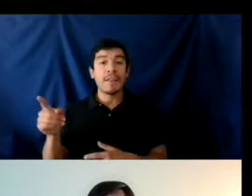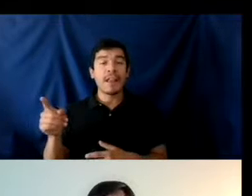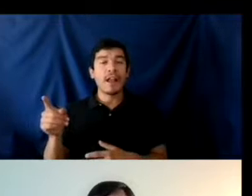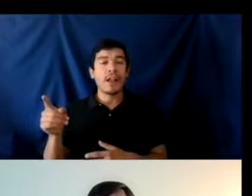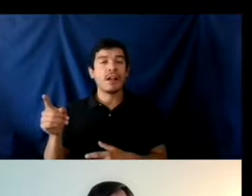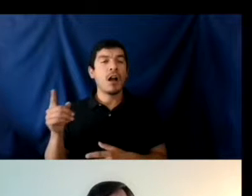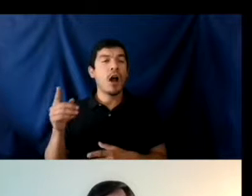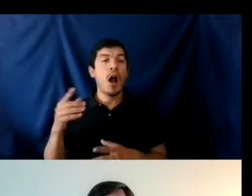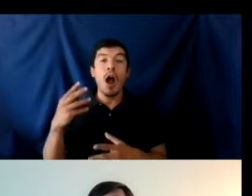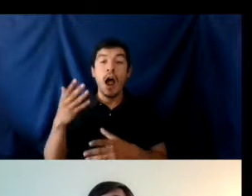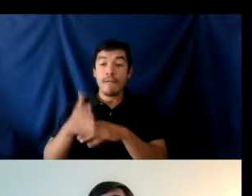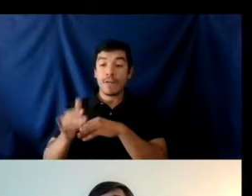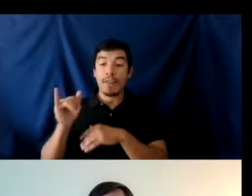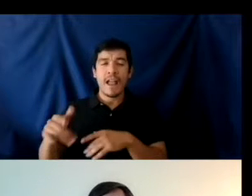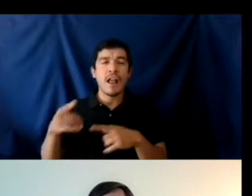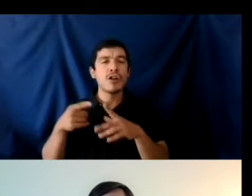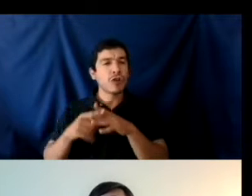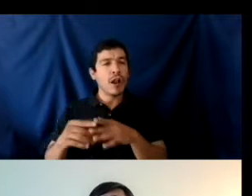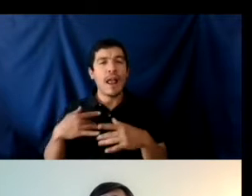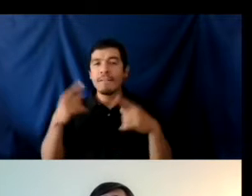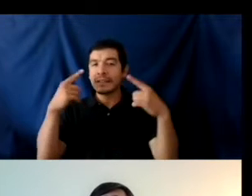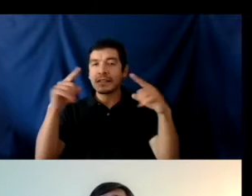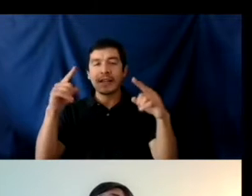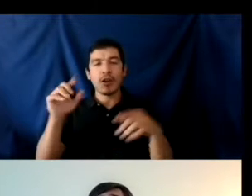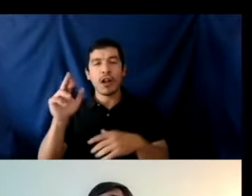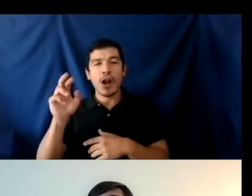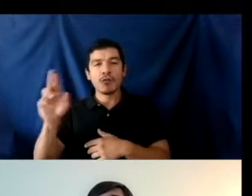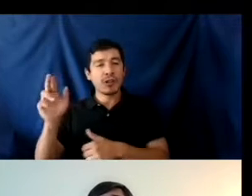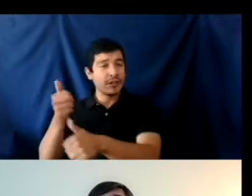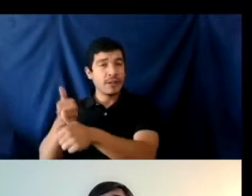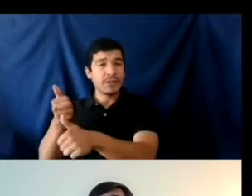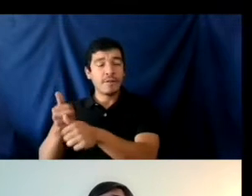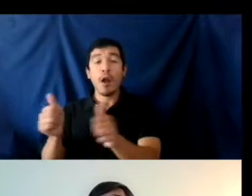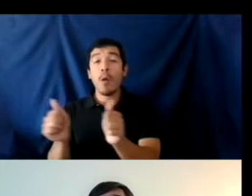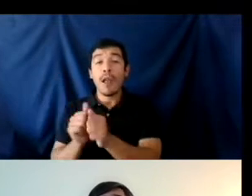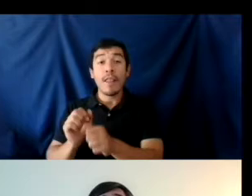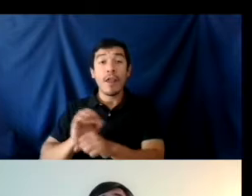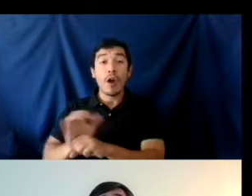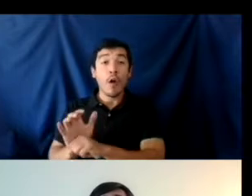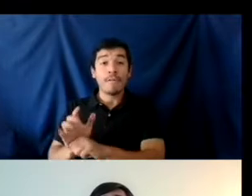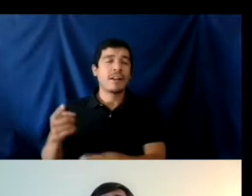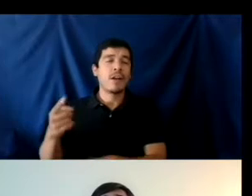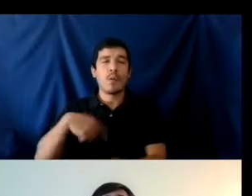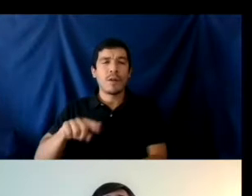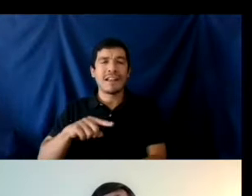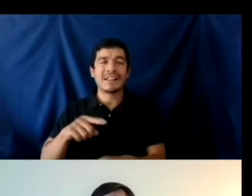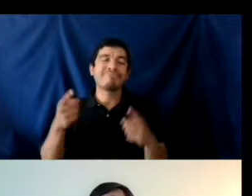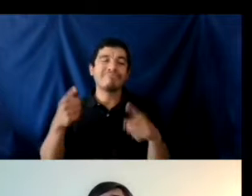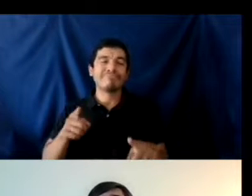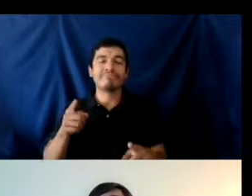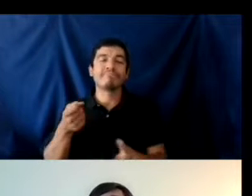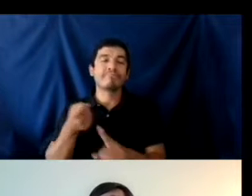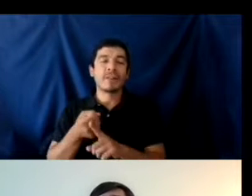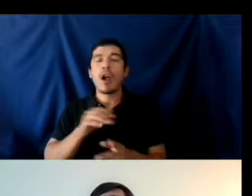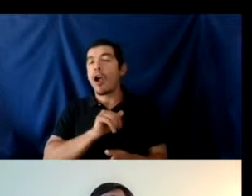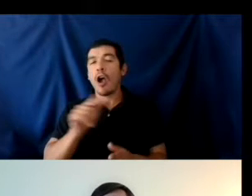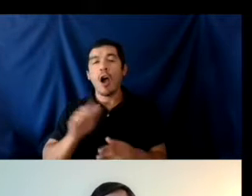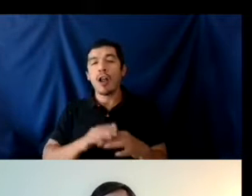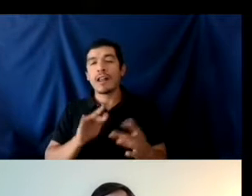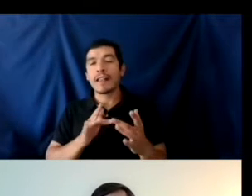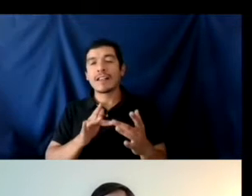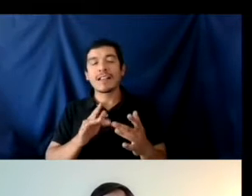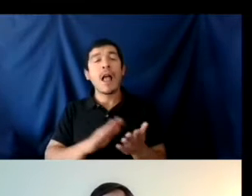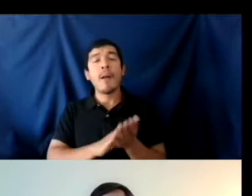and started having successful careers. With the pandemic, we've shifted it to being all virtual, and it's turned into much more of an